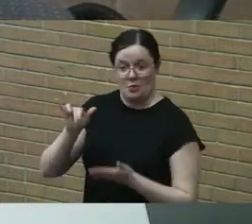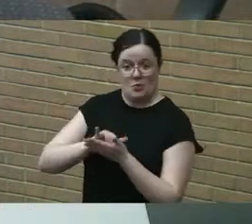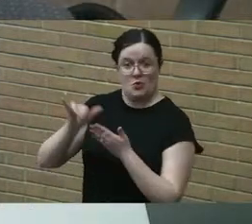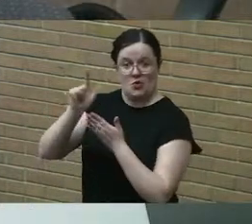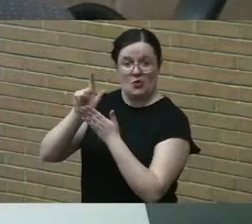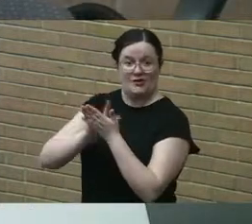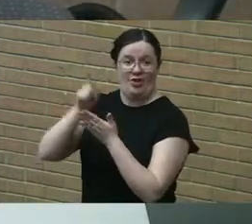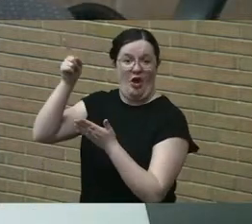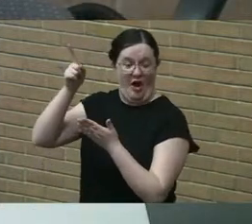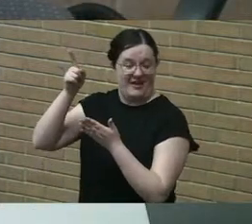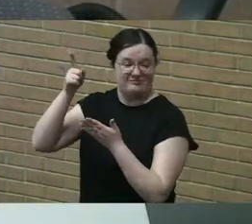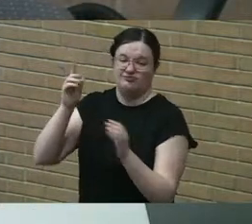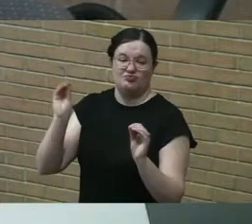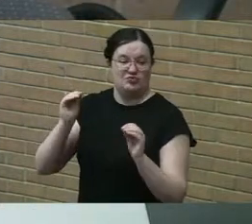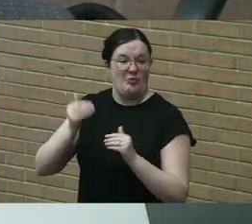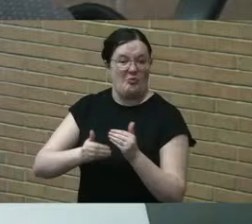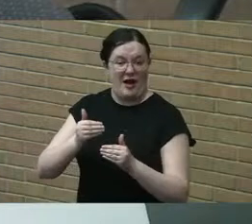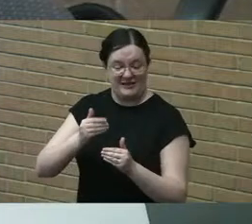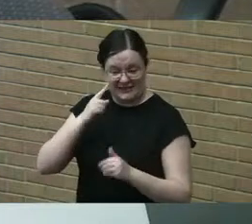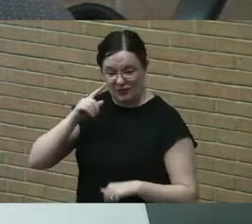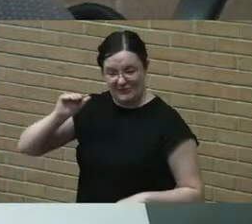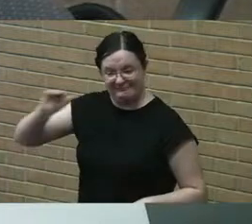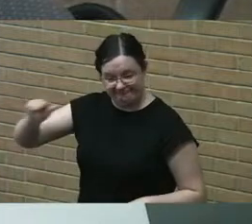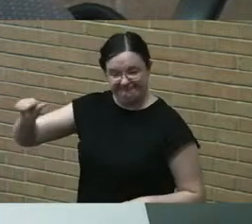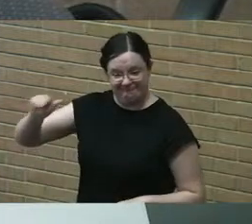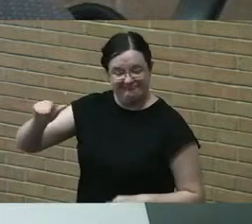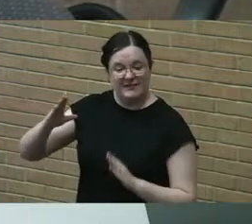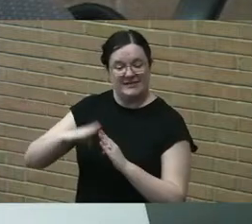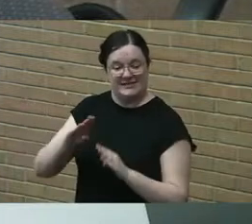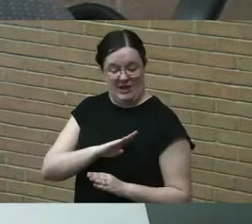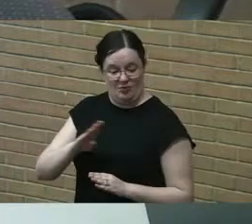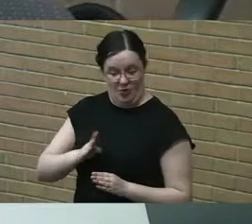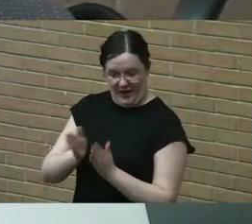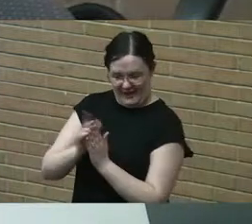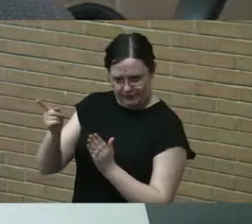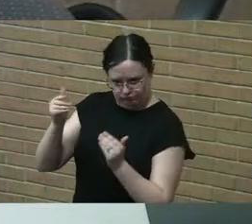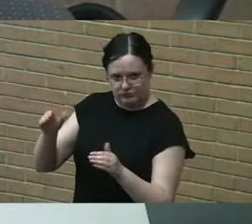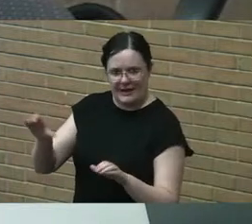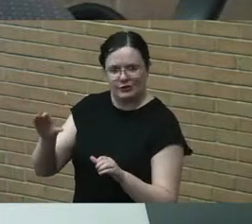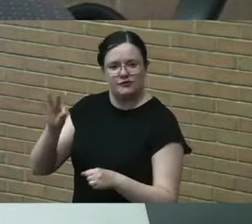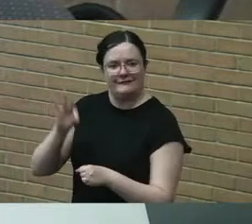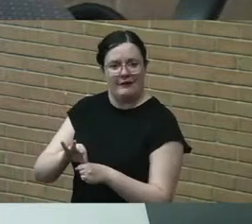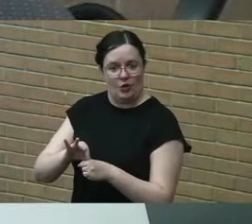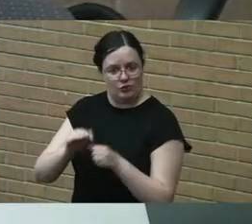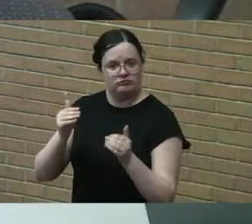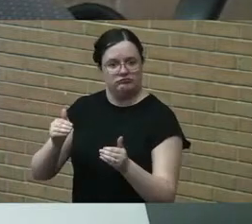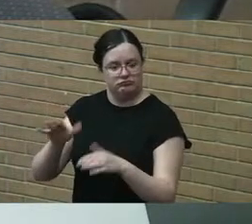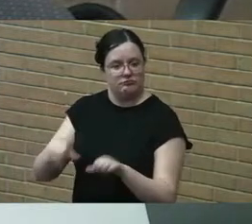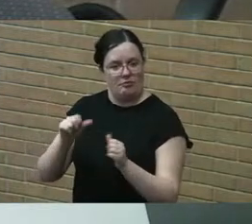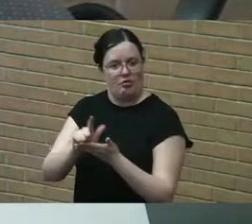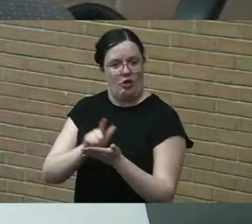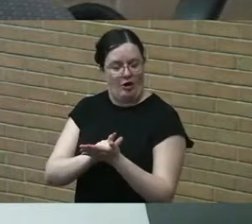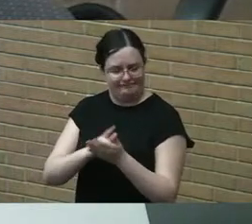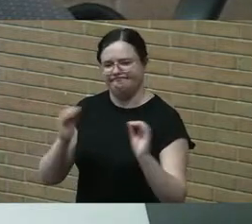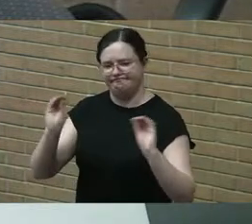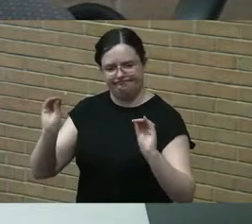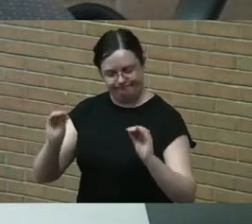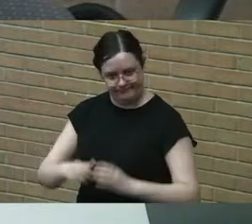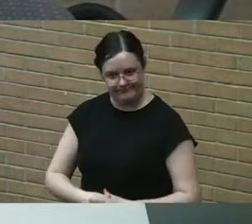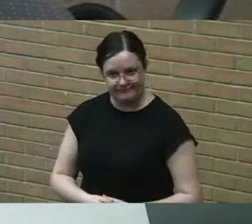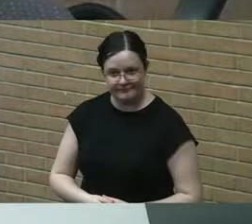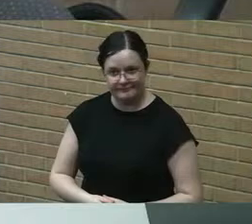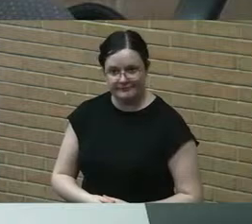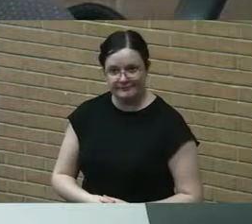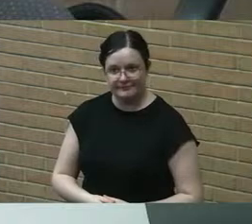to petition a town board to take action on whether to adopt legislation. That is vested in the 5